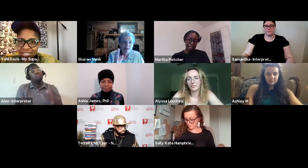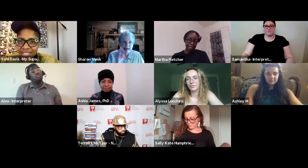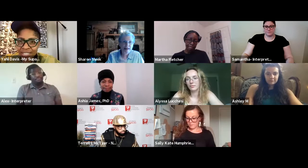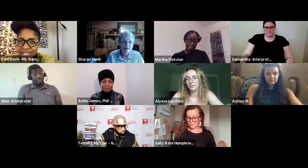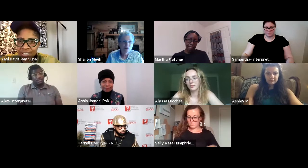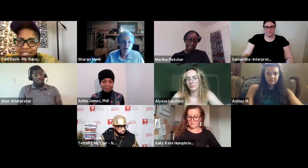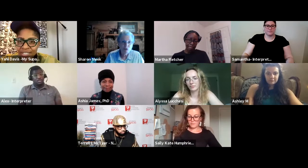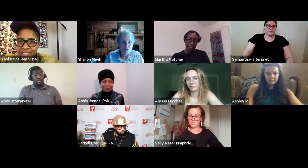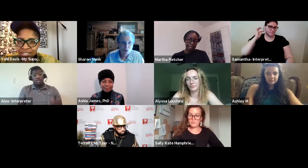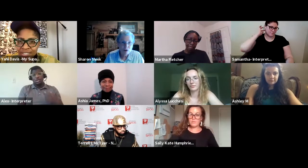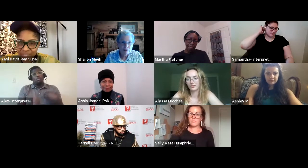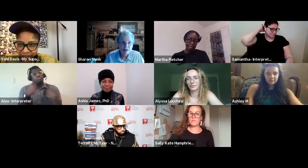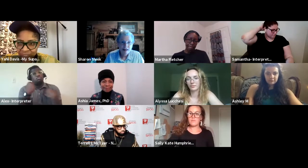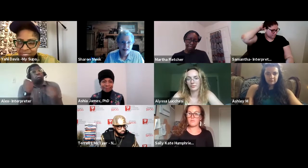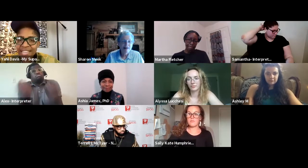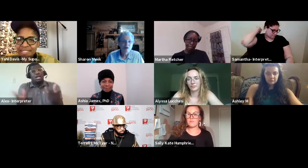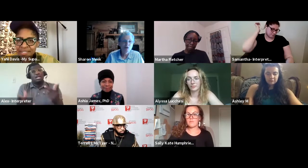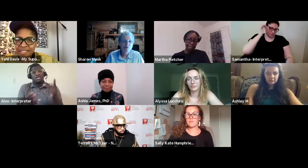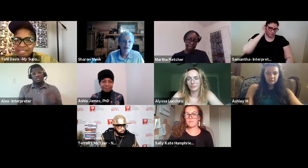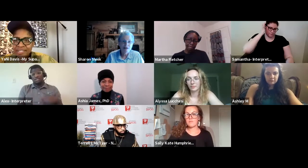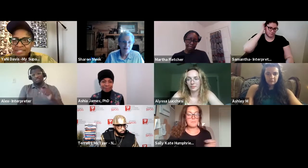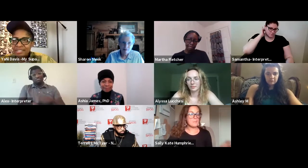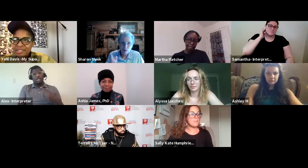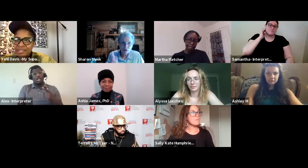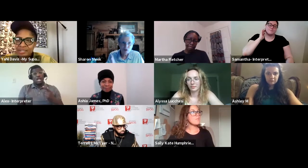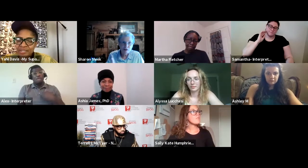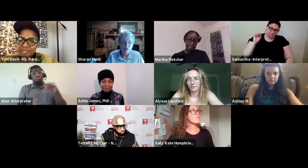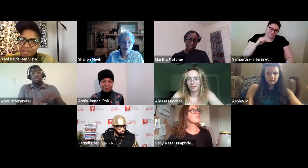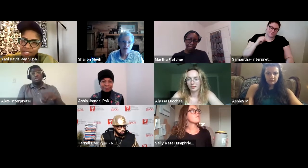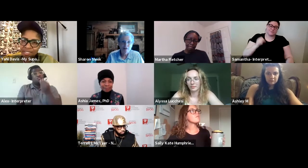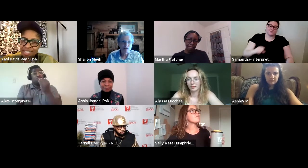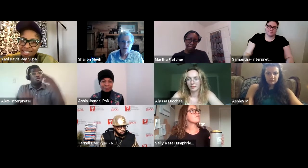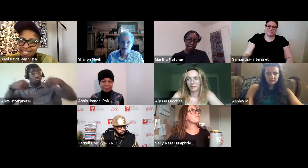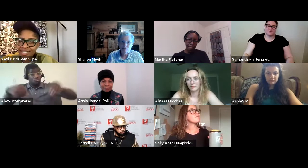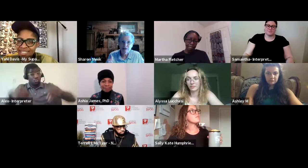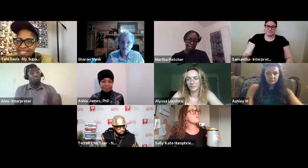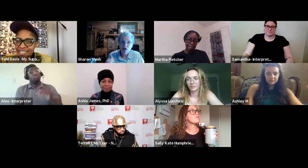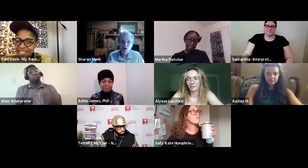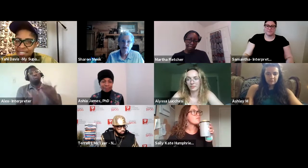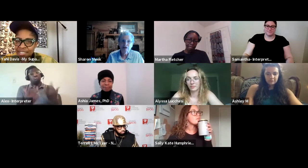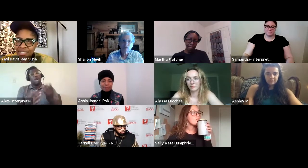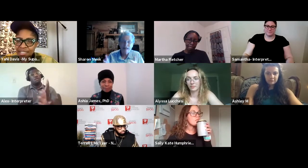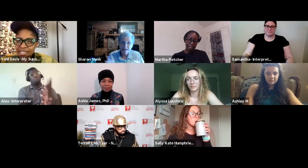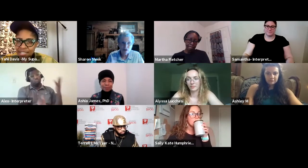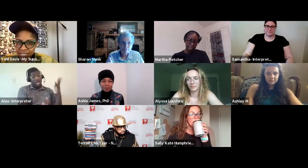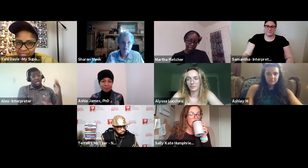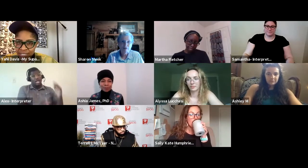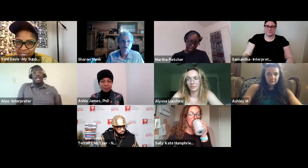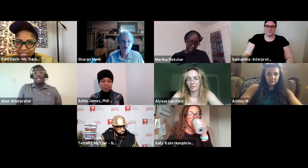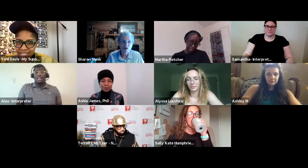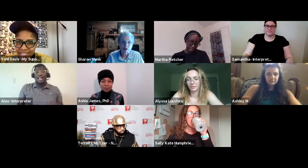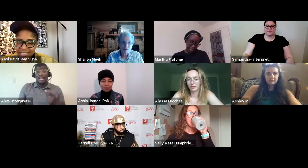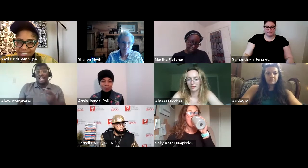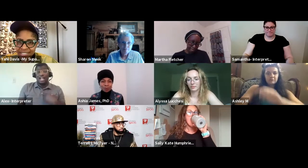in the line at the grocery store, and there would be a deaf person in front that was having difficulty explaining something